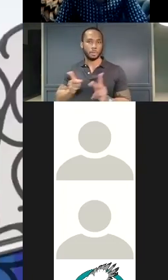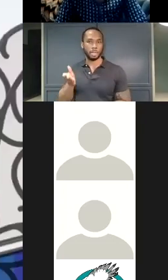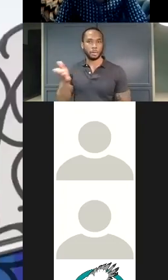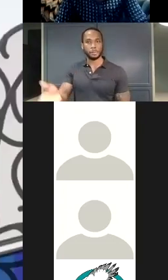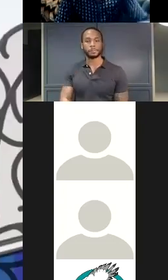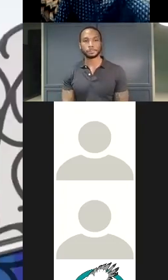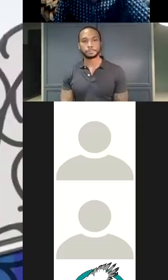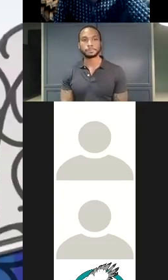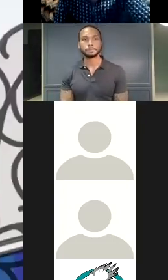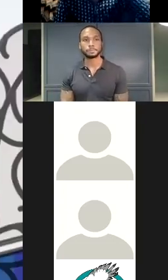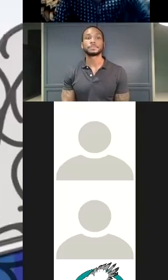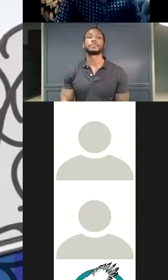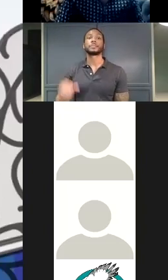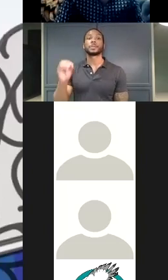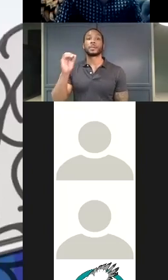Okay.